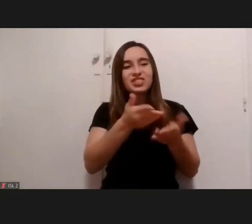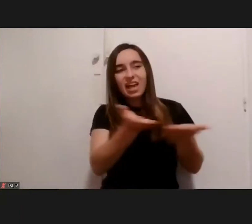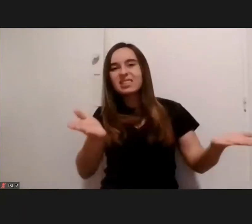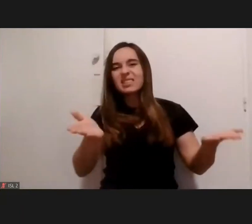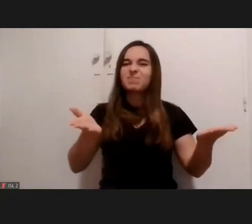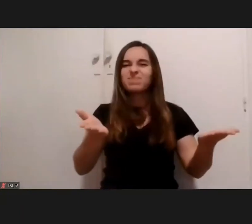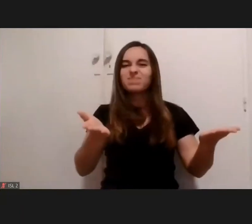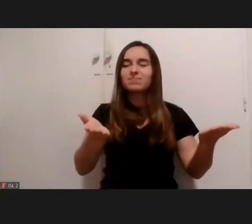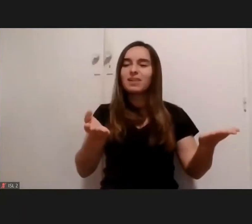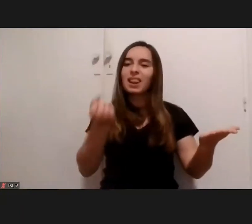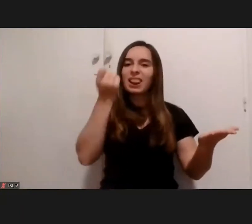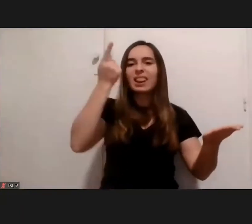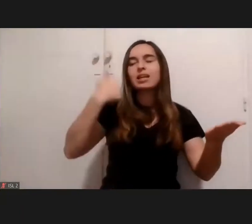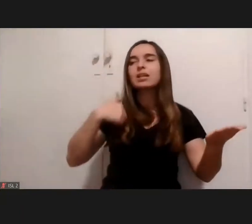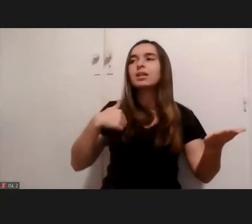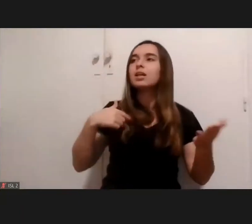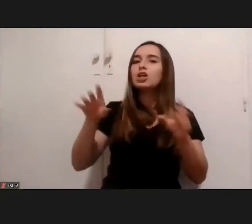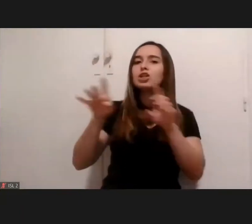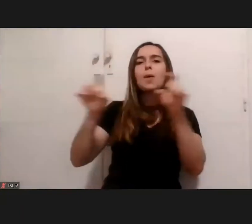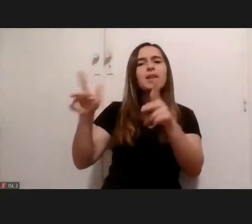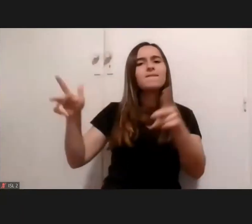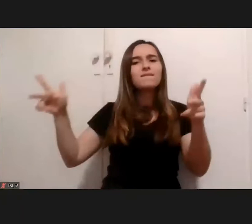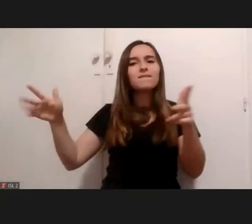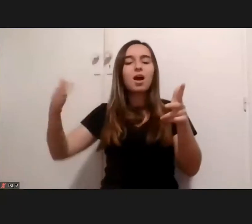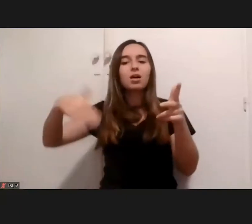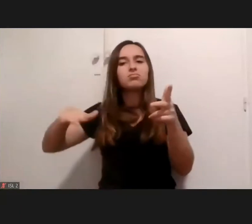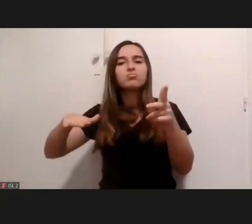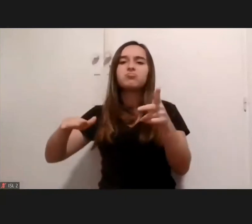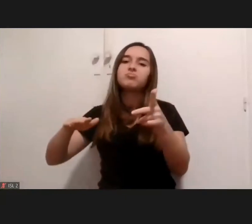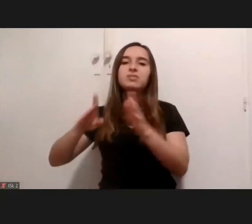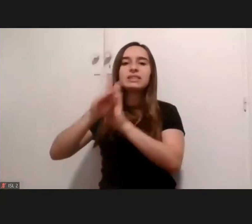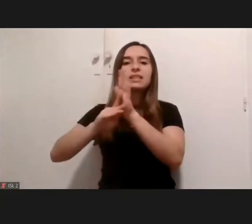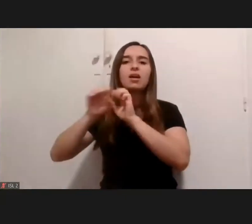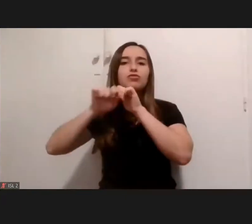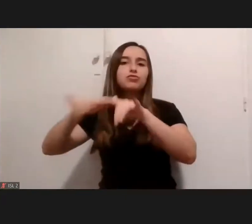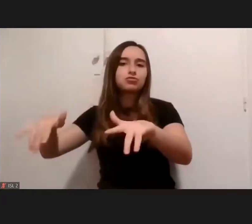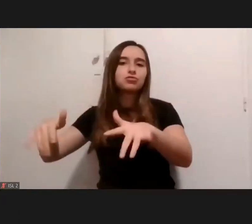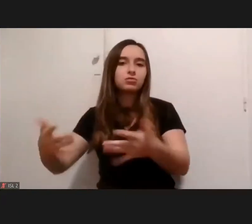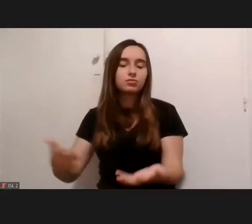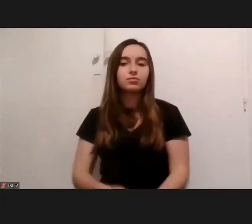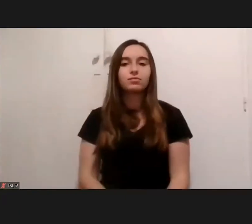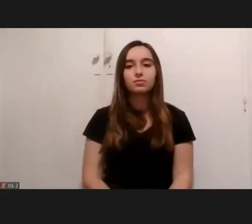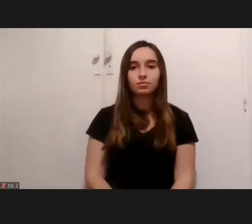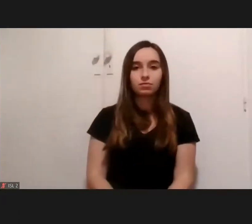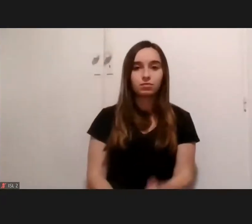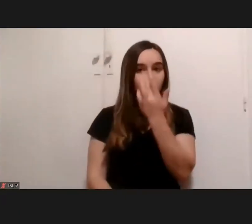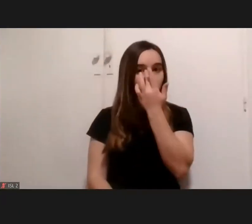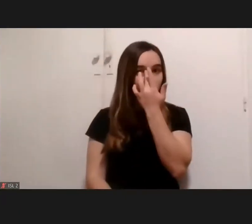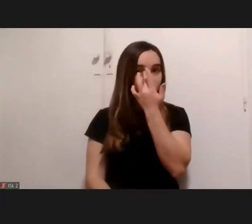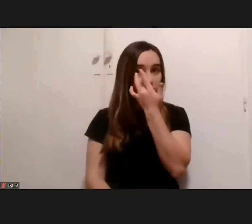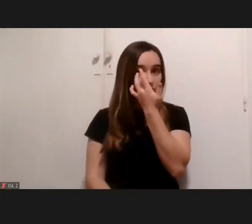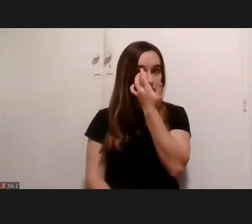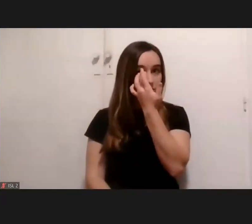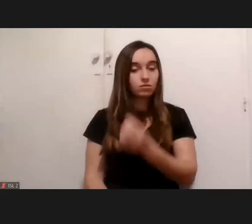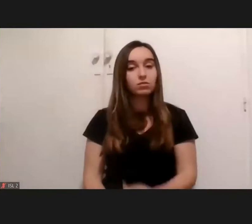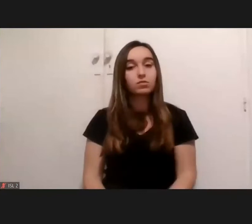doing with our health data what they want, and for that reason we should not give them any longer or share them any longer. And so that is